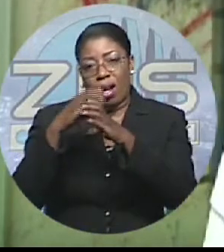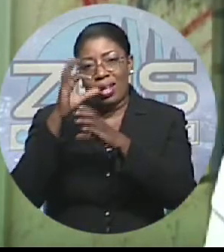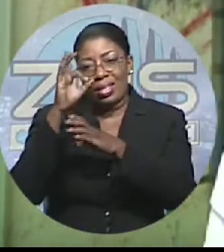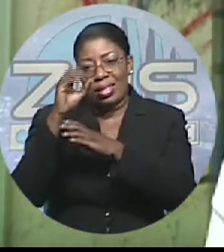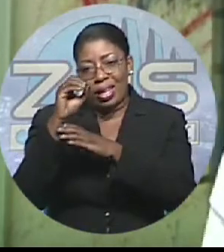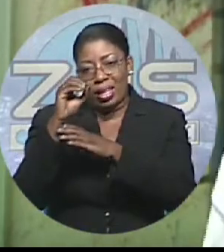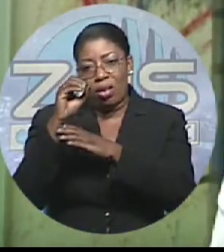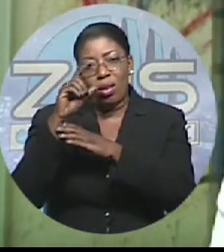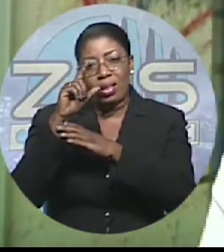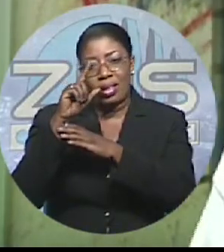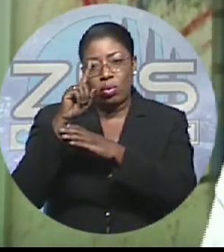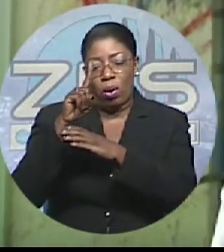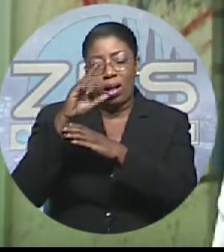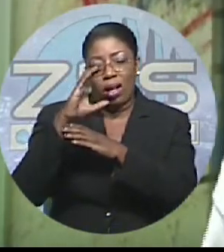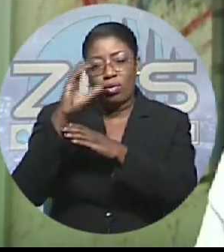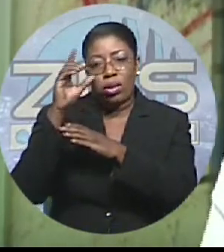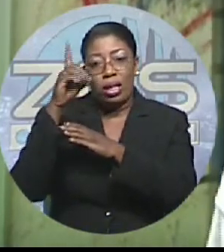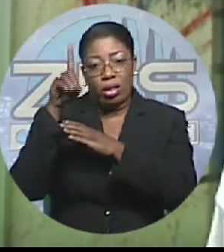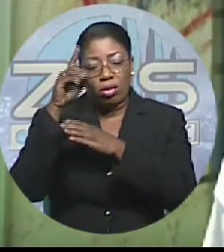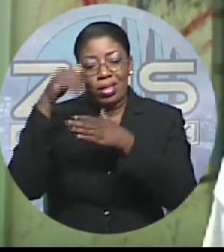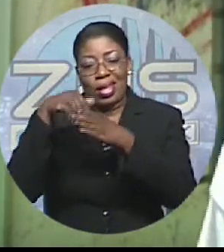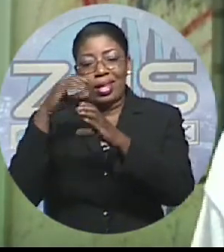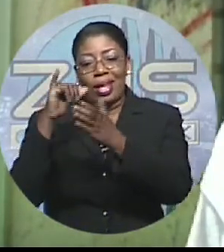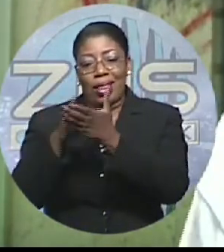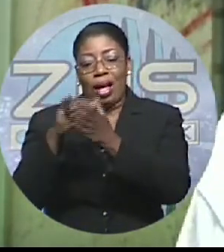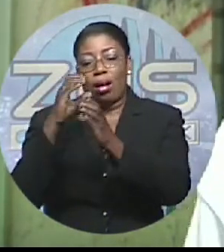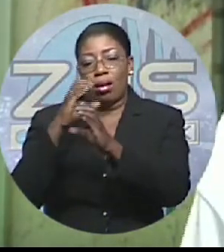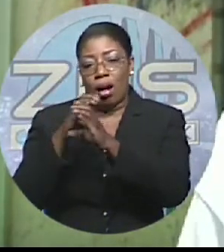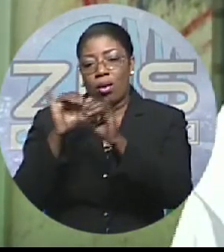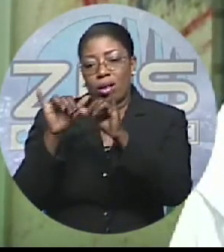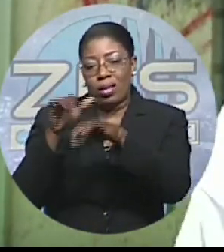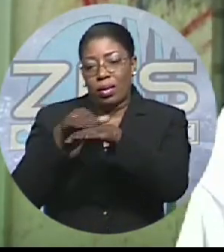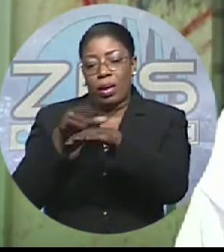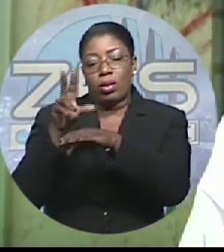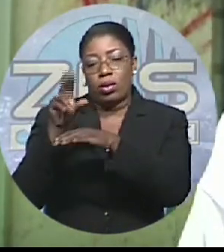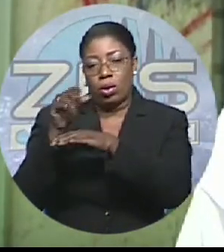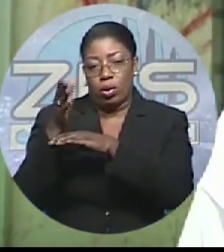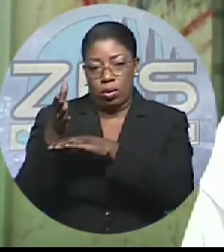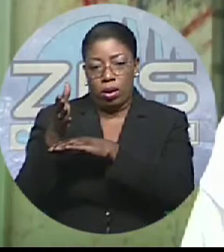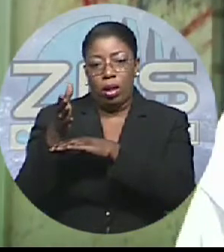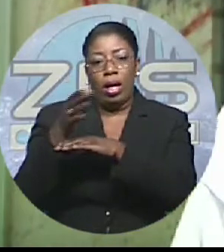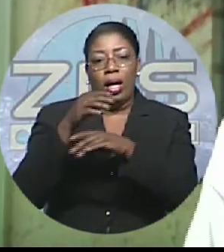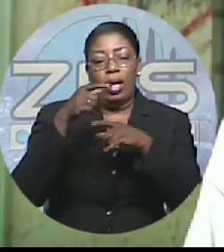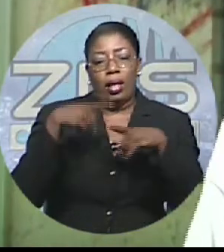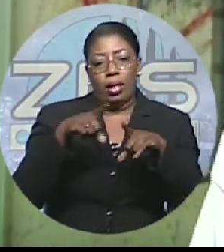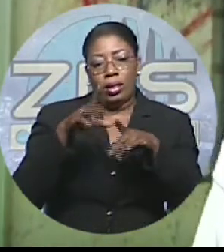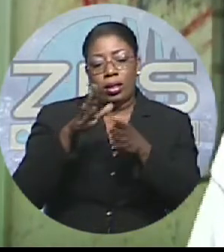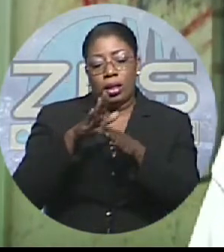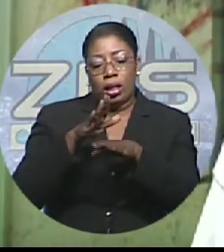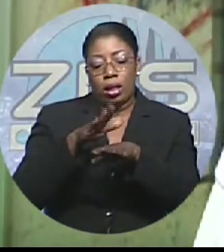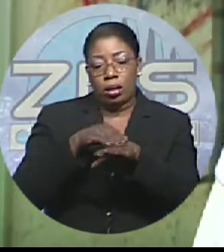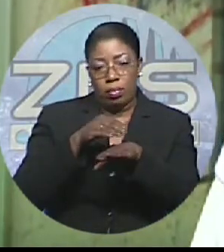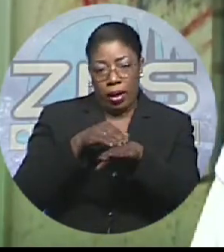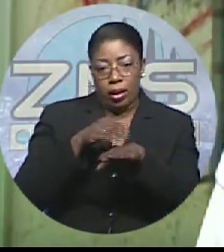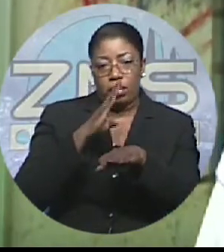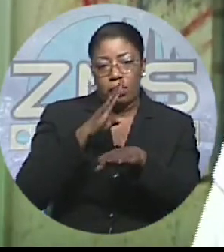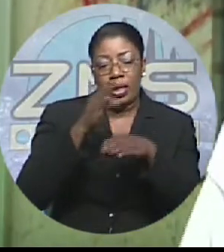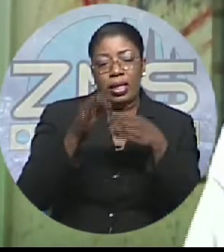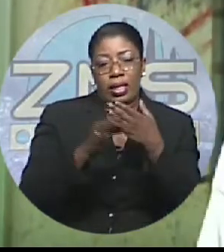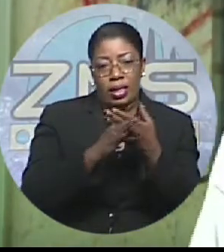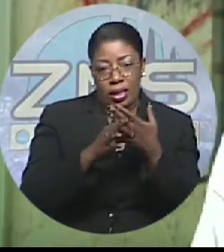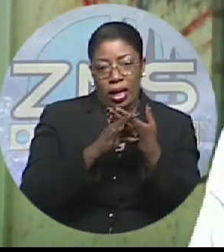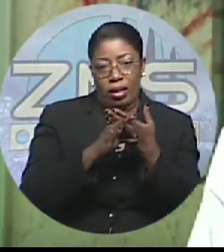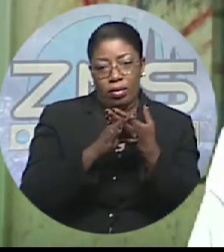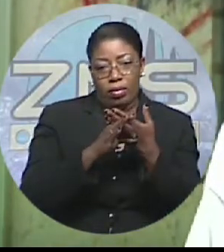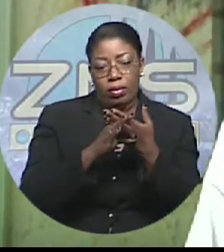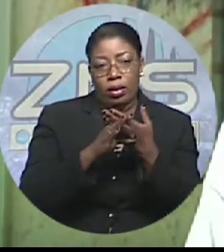100 degrees, 10 minutes, and it's 100 degrees inside that car. So that dog should be safe and the window should be down. In fact, you really,